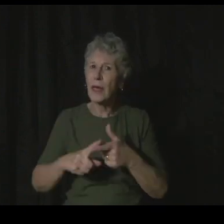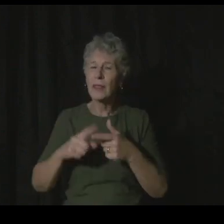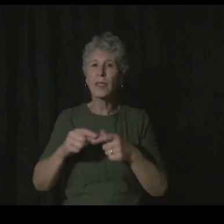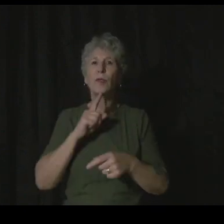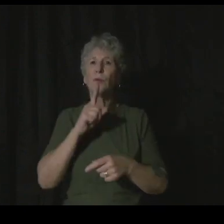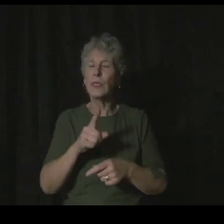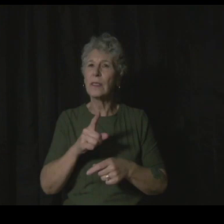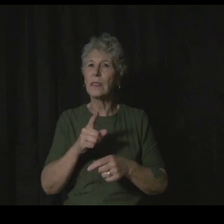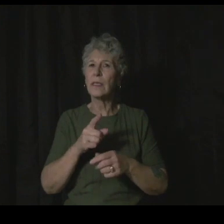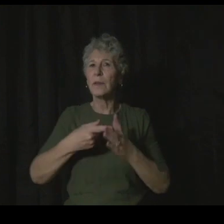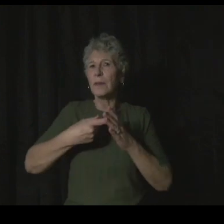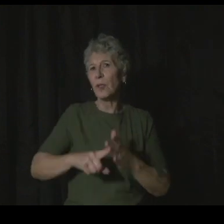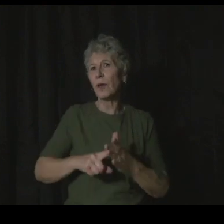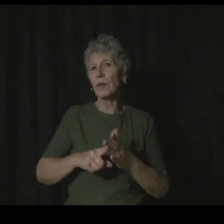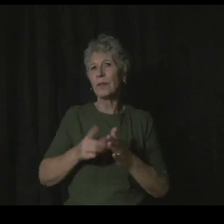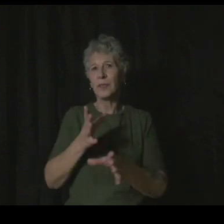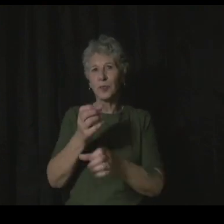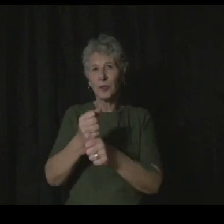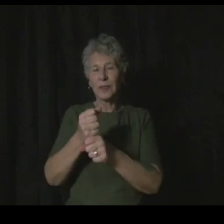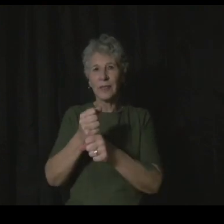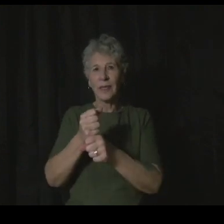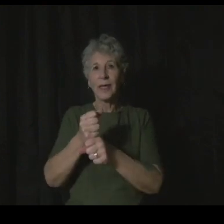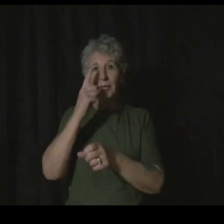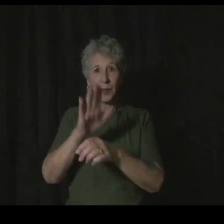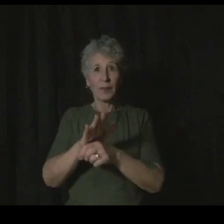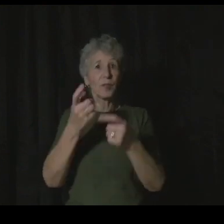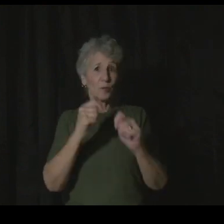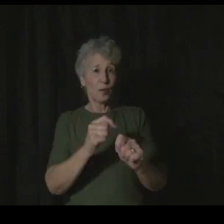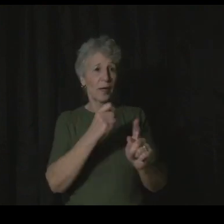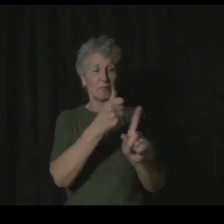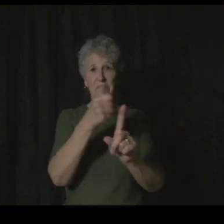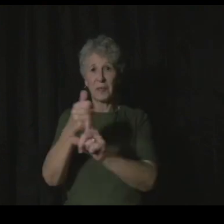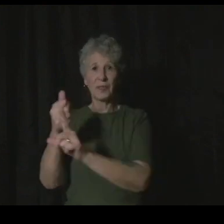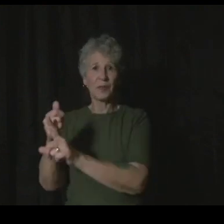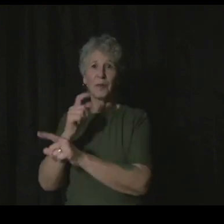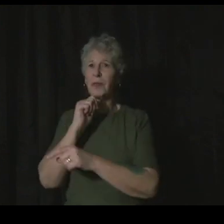start trusting his promises. You can try it on your own, but it ain't going to work.